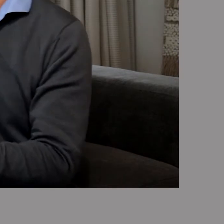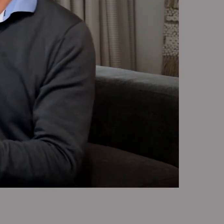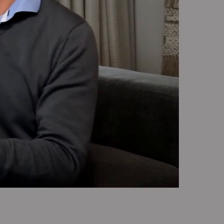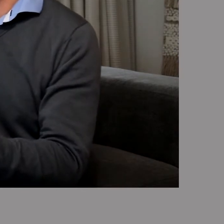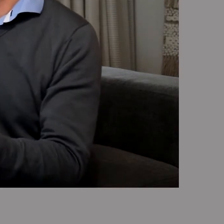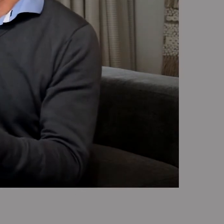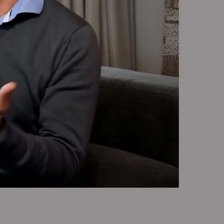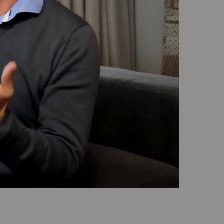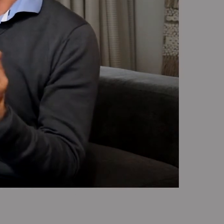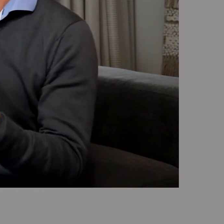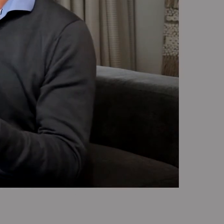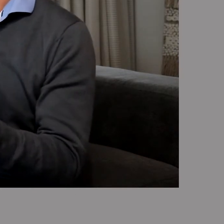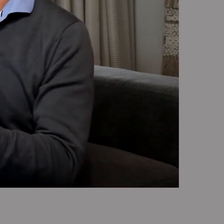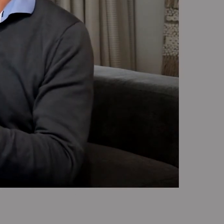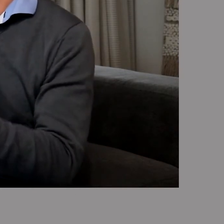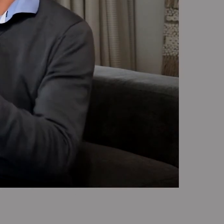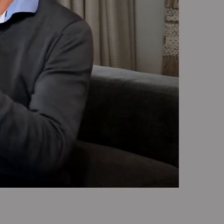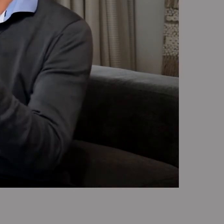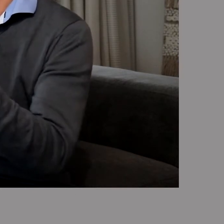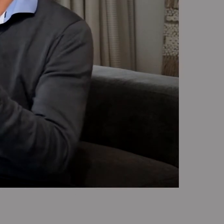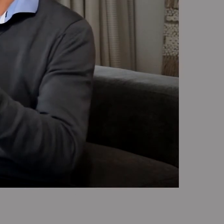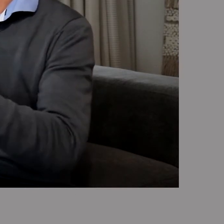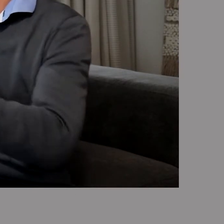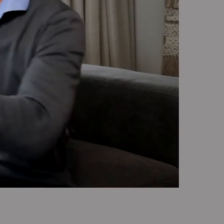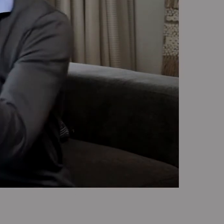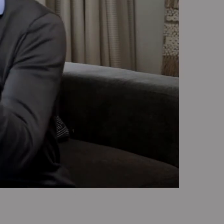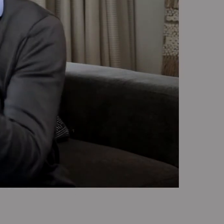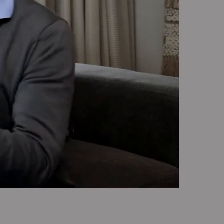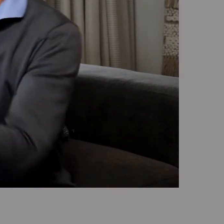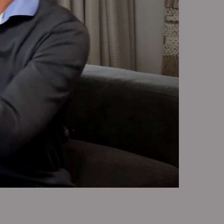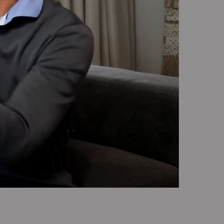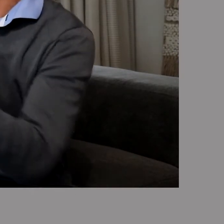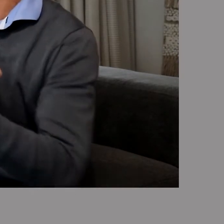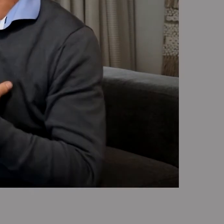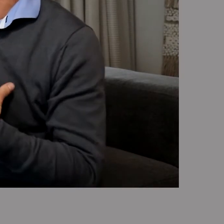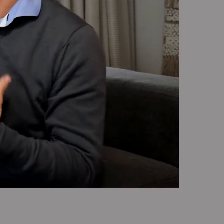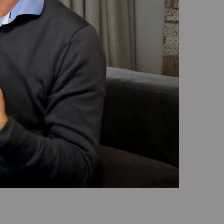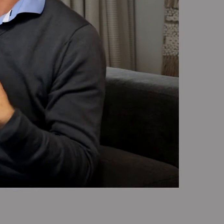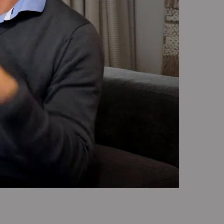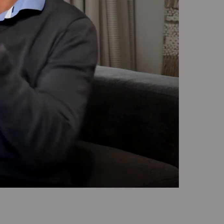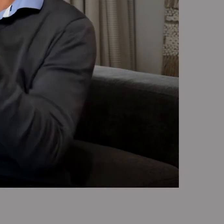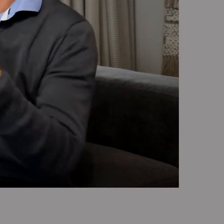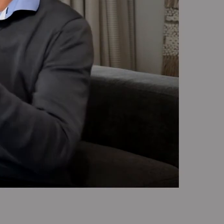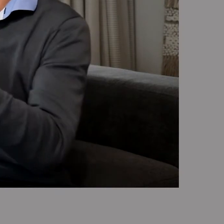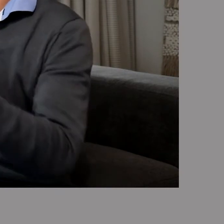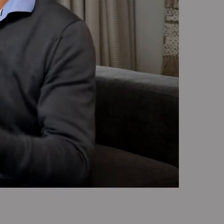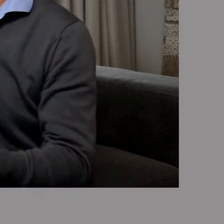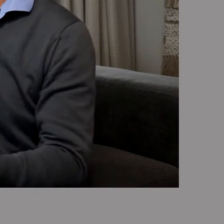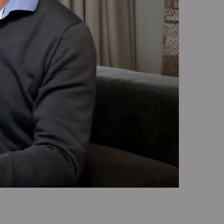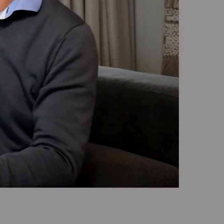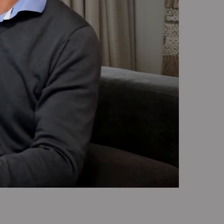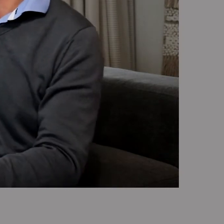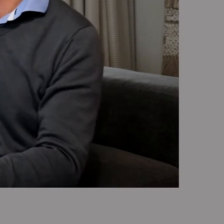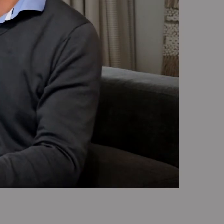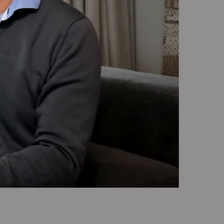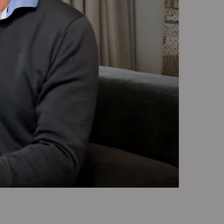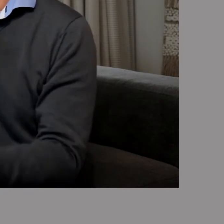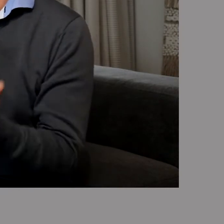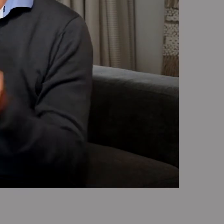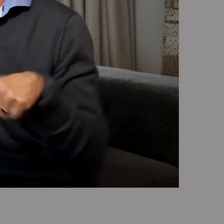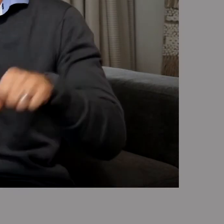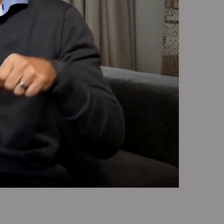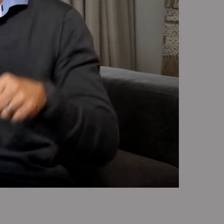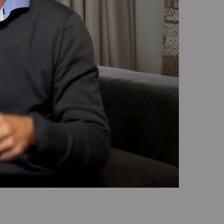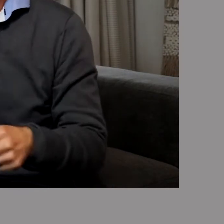it in the newspaper the next day, or watch the 6 o'clock news the next day to finally have access to know that